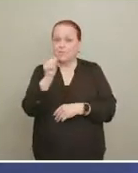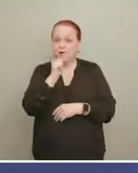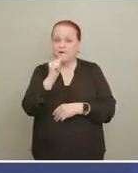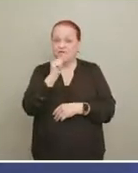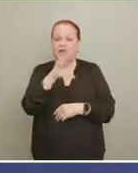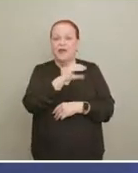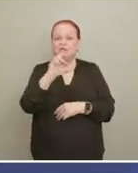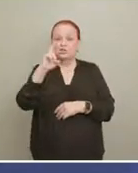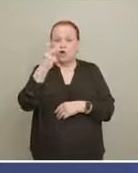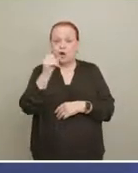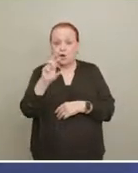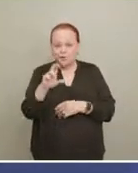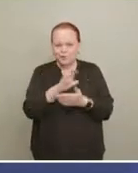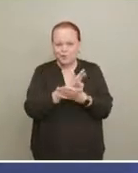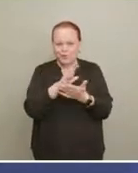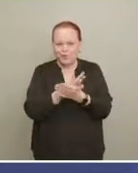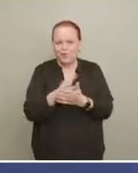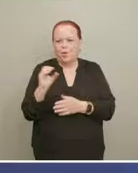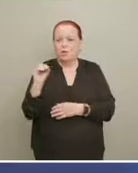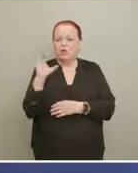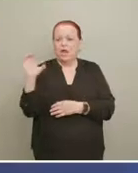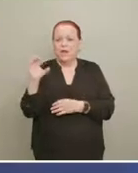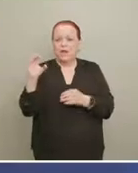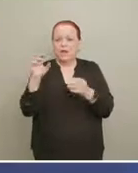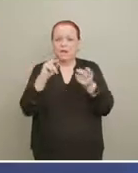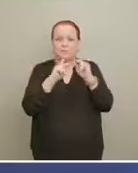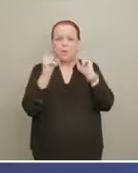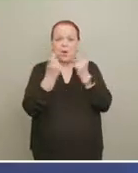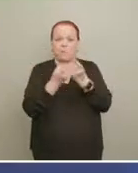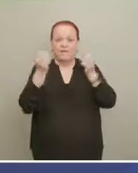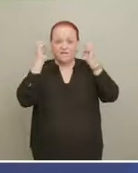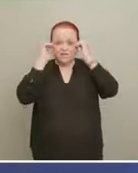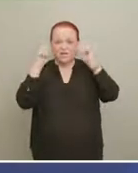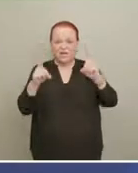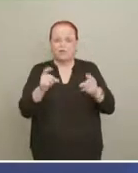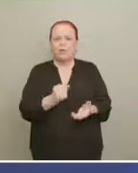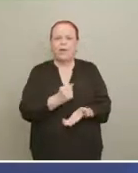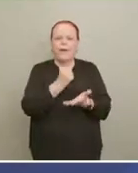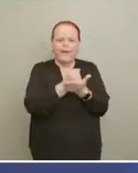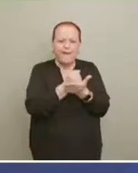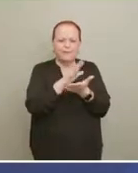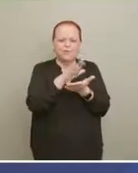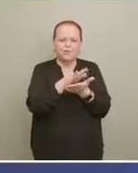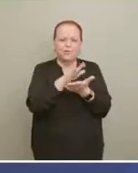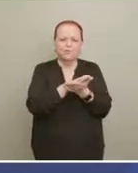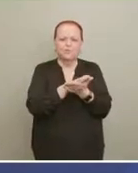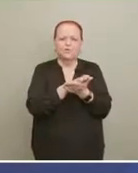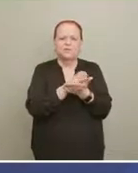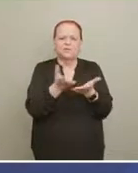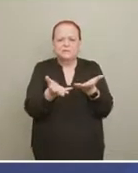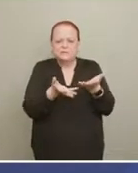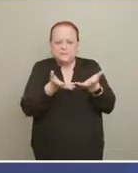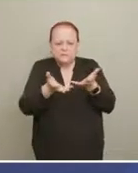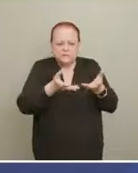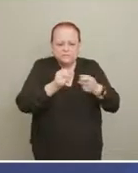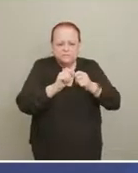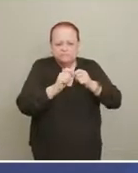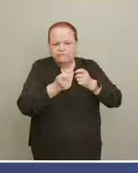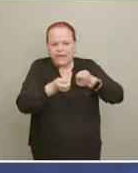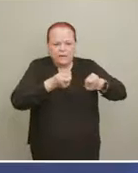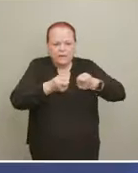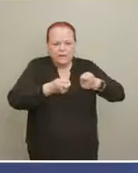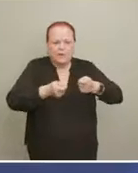school, and our Orange County Department of Education to help school to handle should they have an outbreak